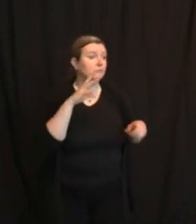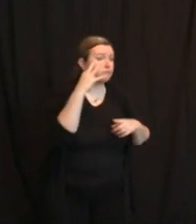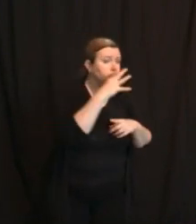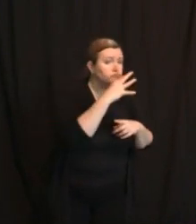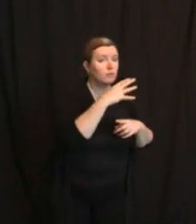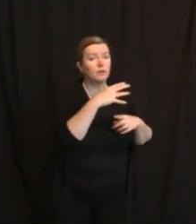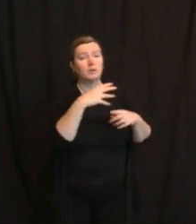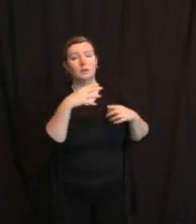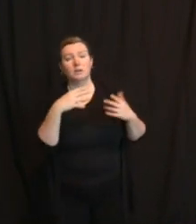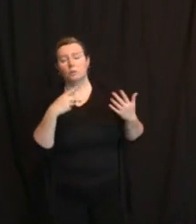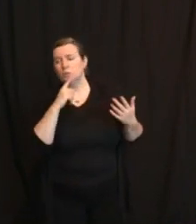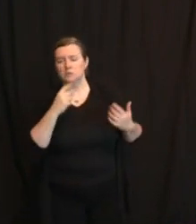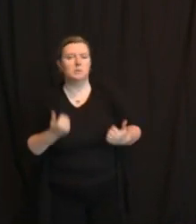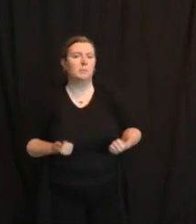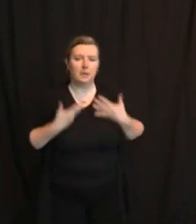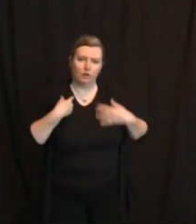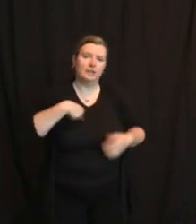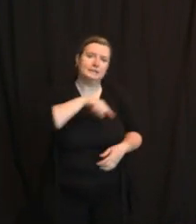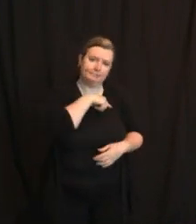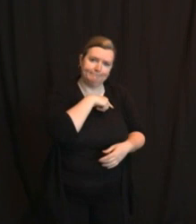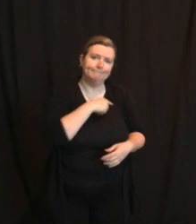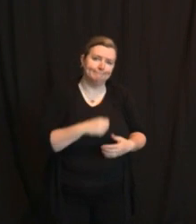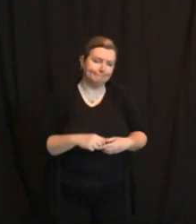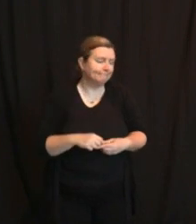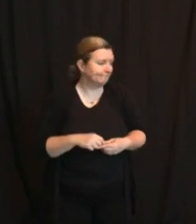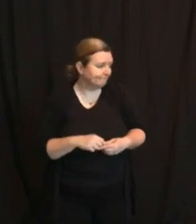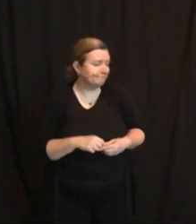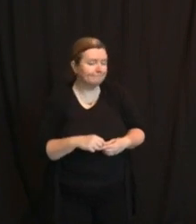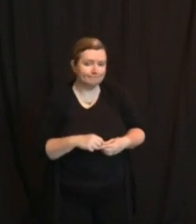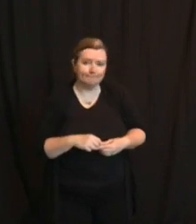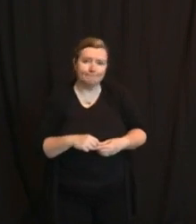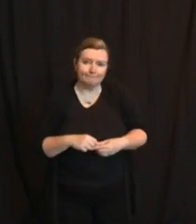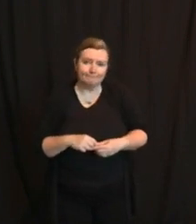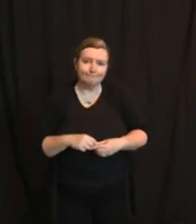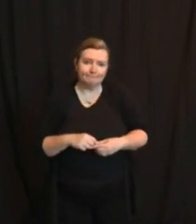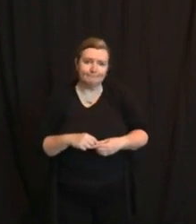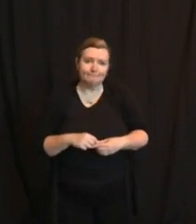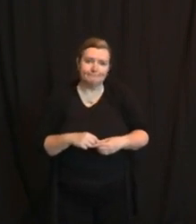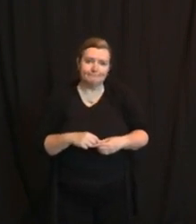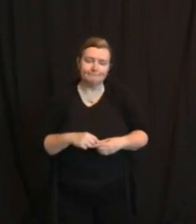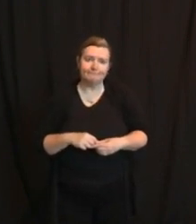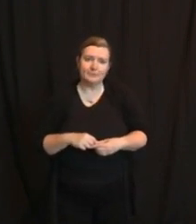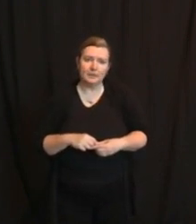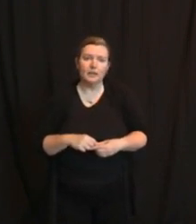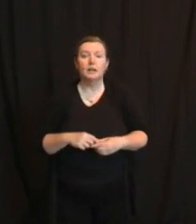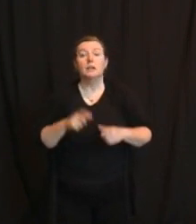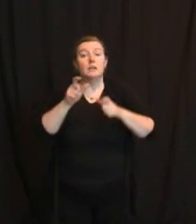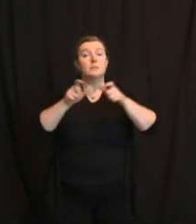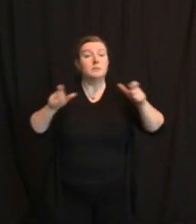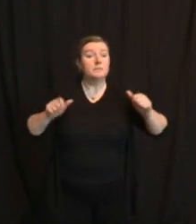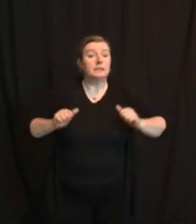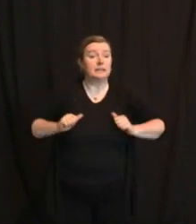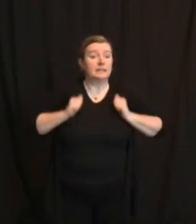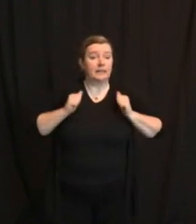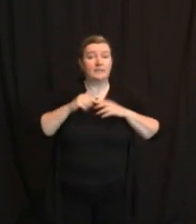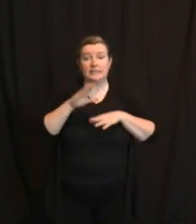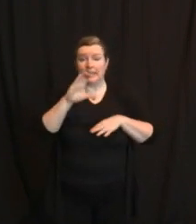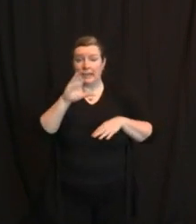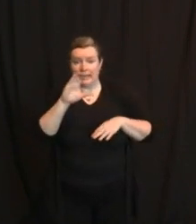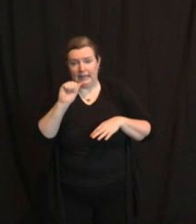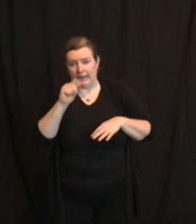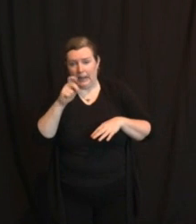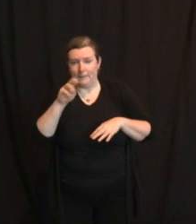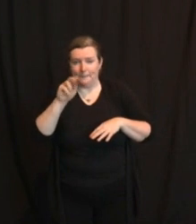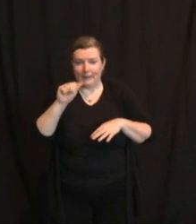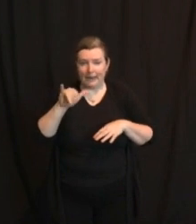been an inspiration, and it has given the elected official and the citizens of Cape May County something to